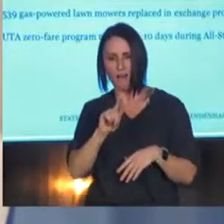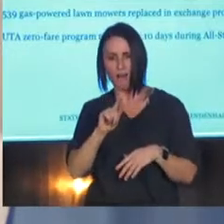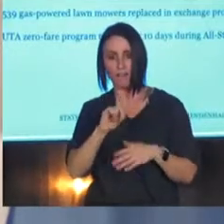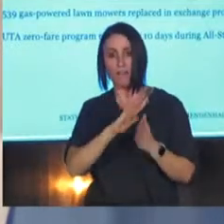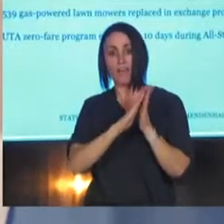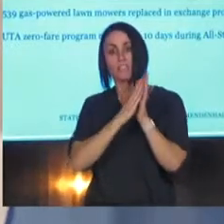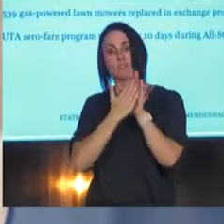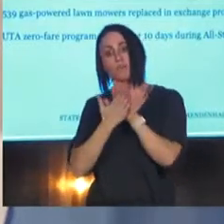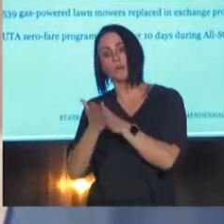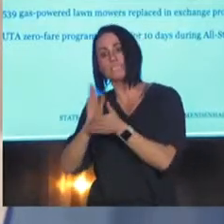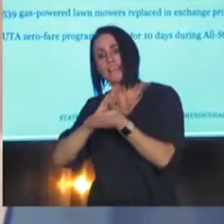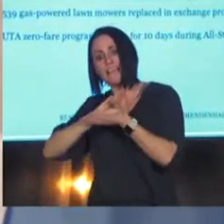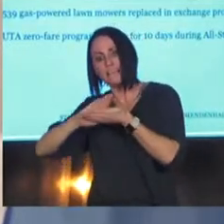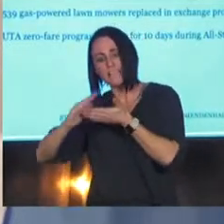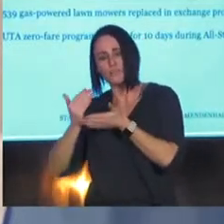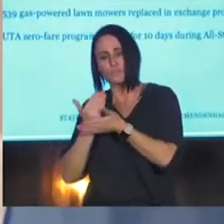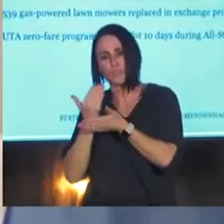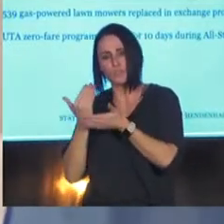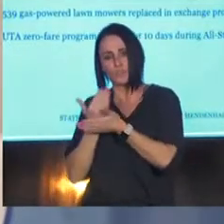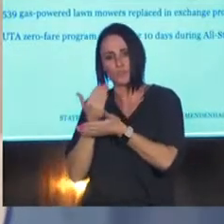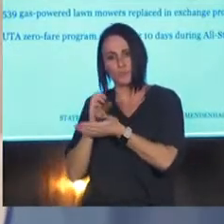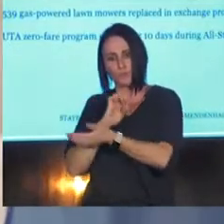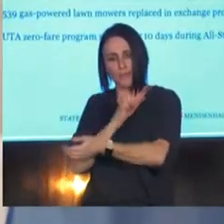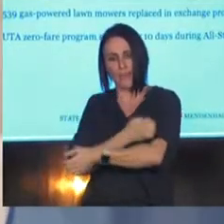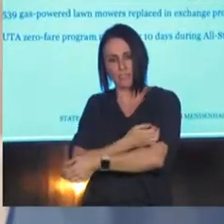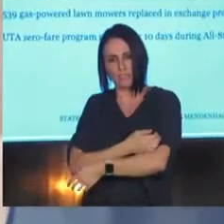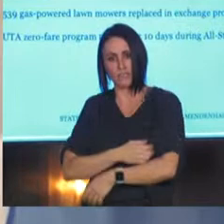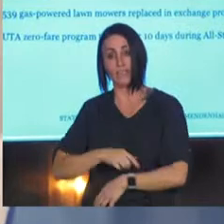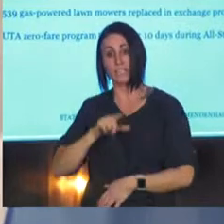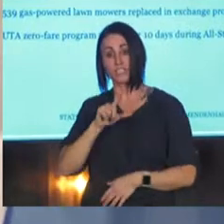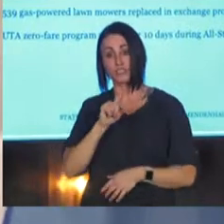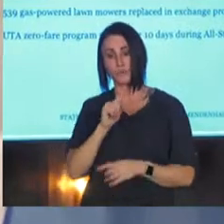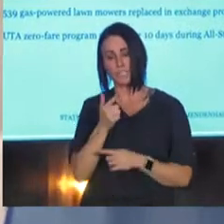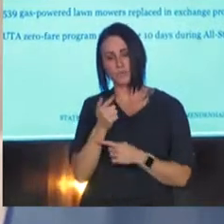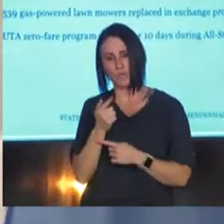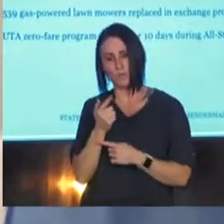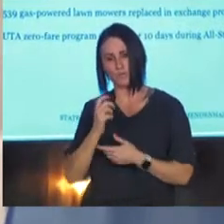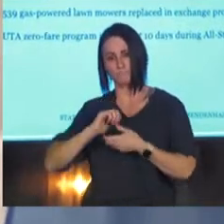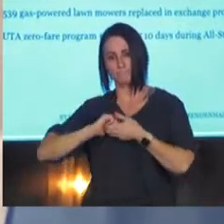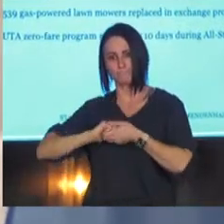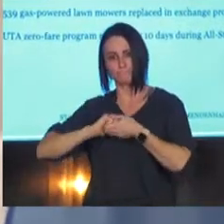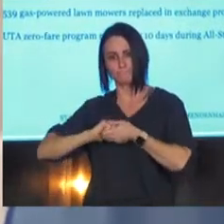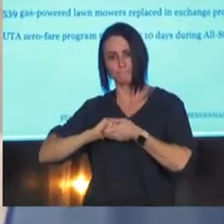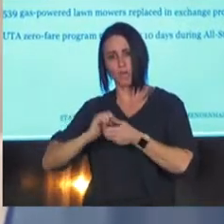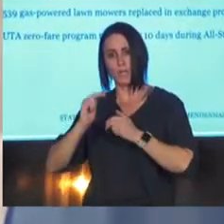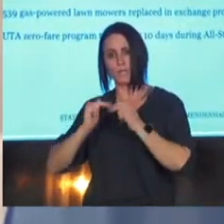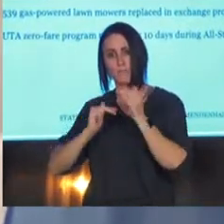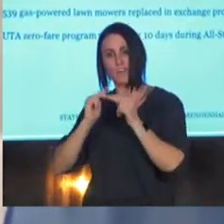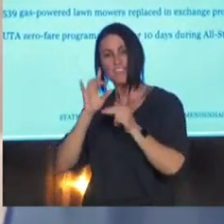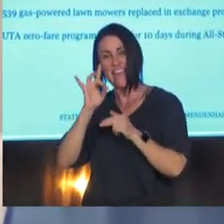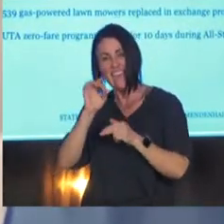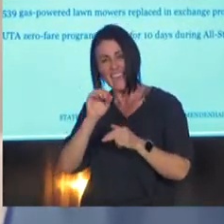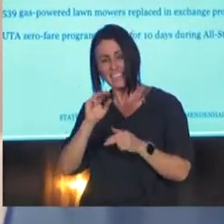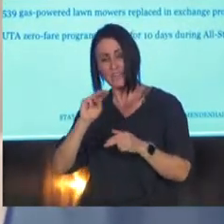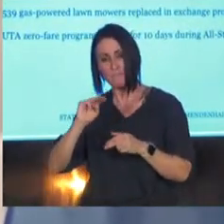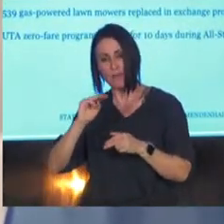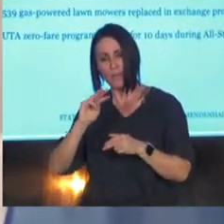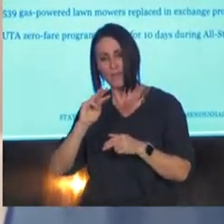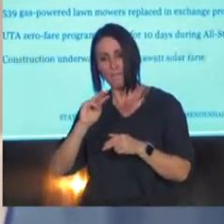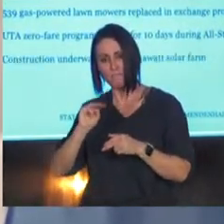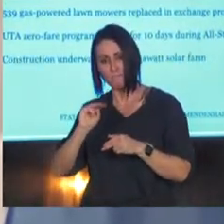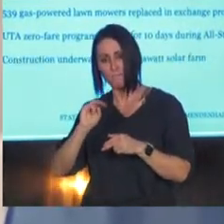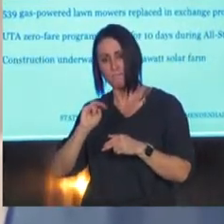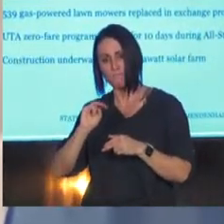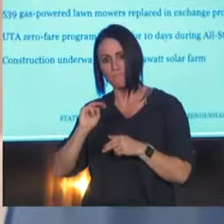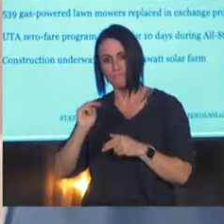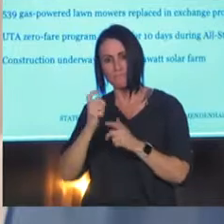clean, renewable sources. And in 2021, Salt Lake City forged a partnership to build an 80-megawatt solar farm